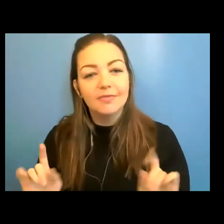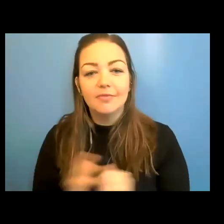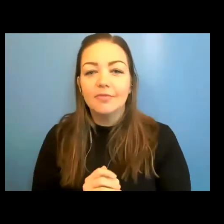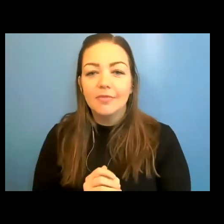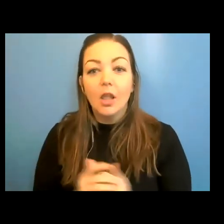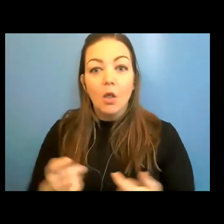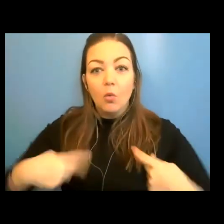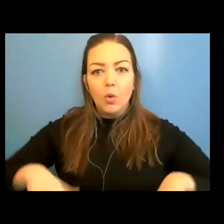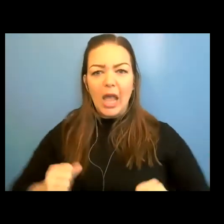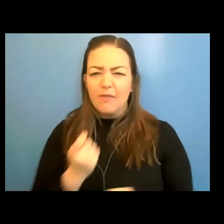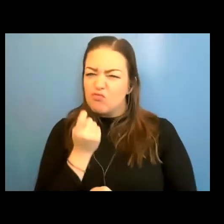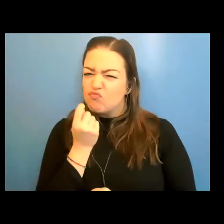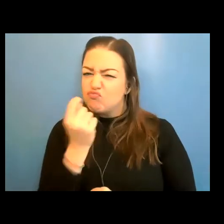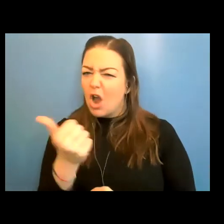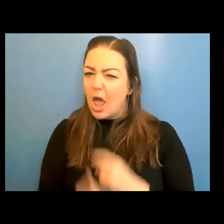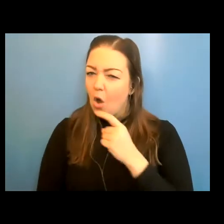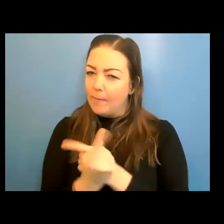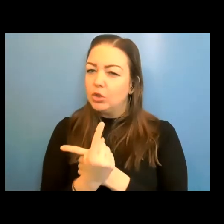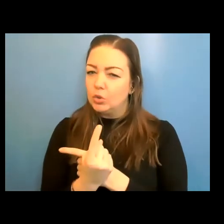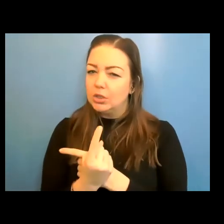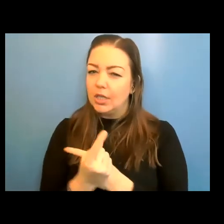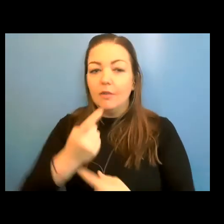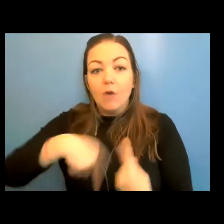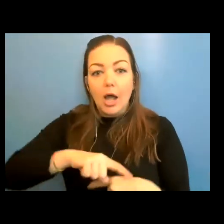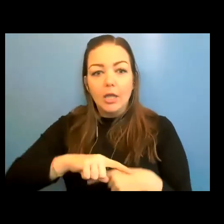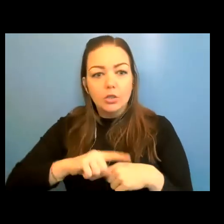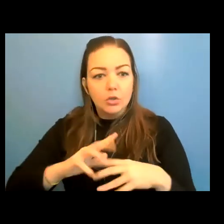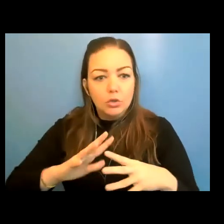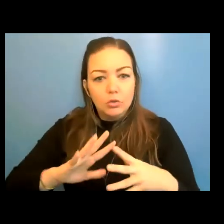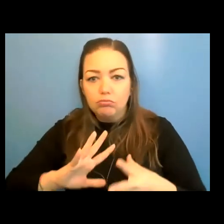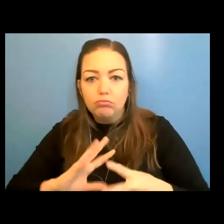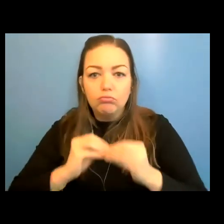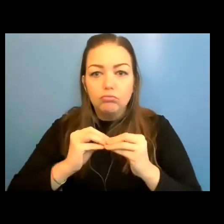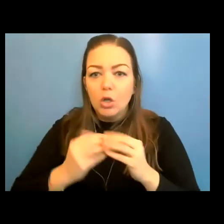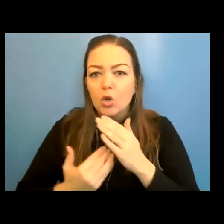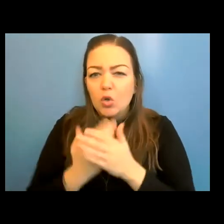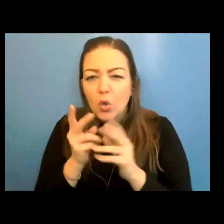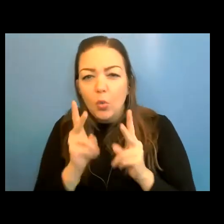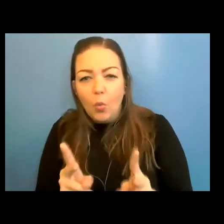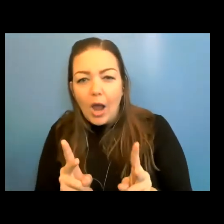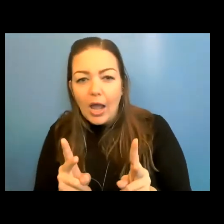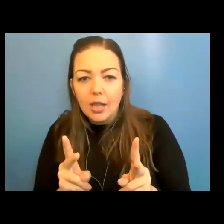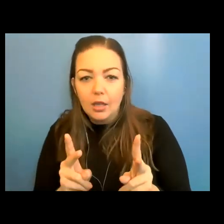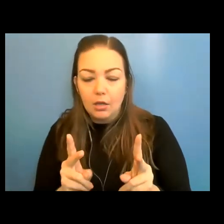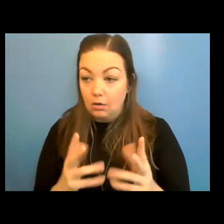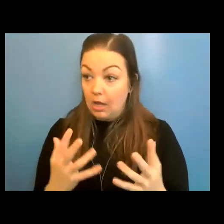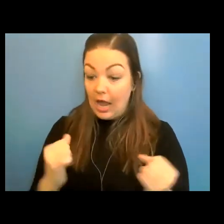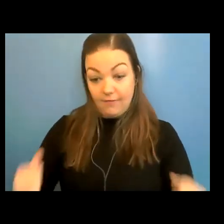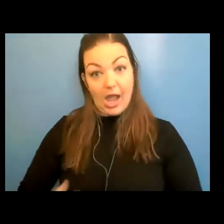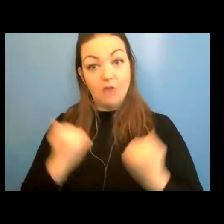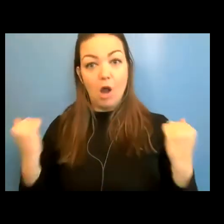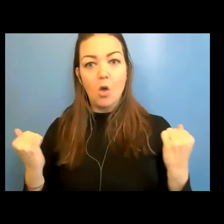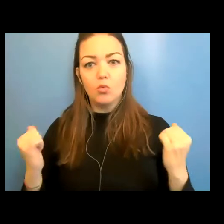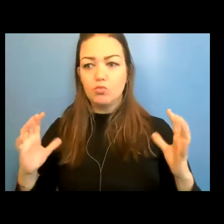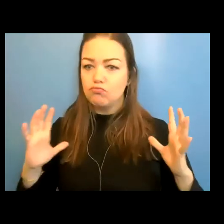got a really rare opportunity here to build our own way of doing things. We're going to be holding a space for Unlimited to take